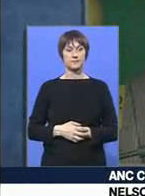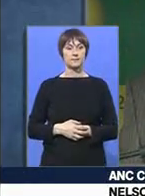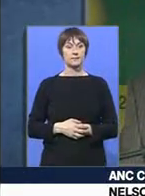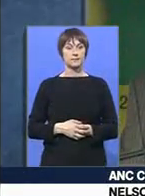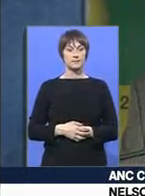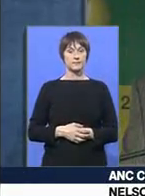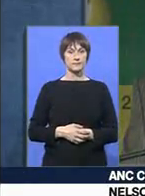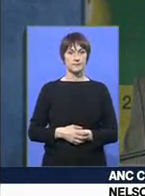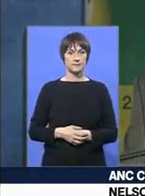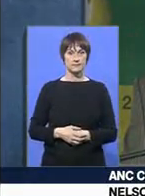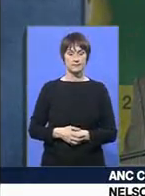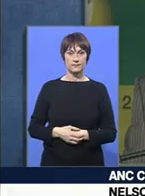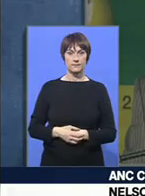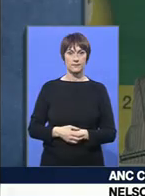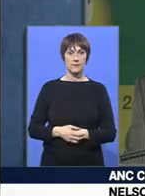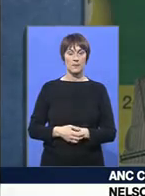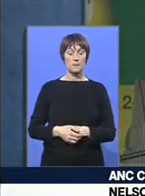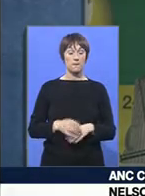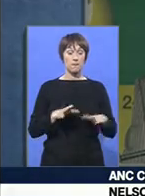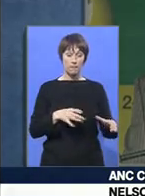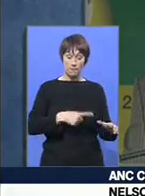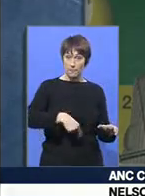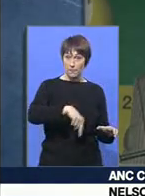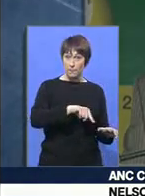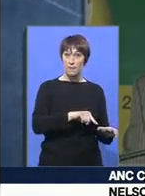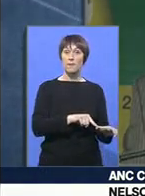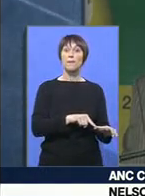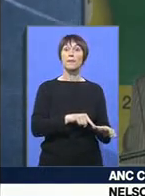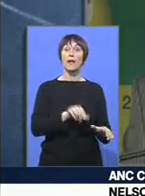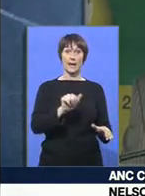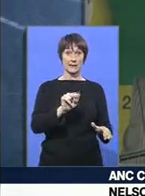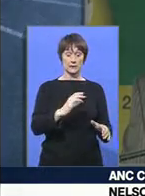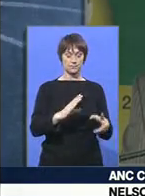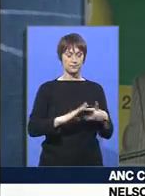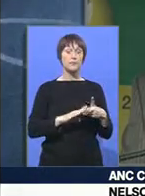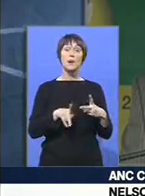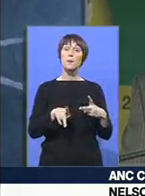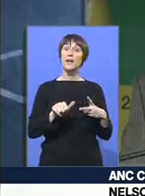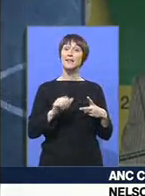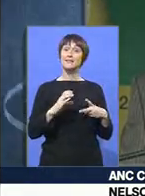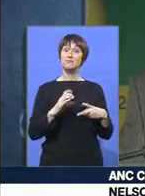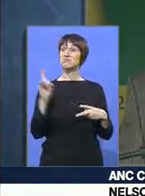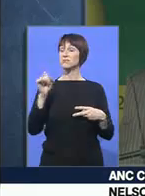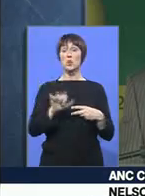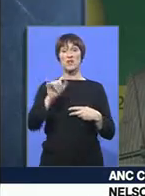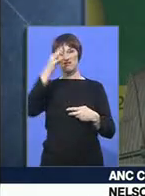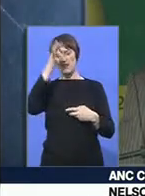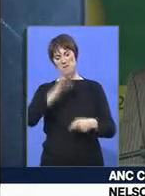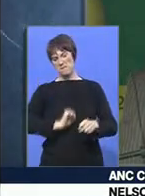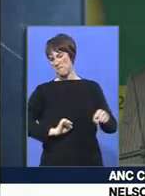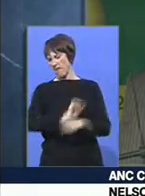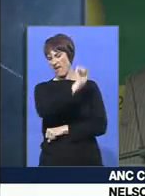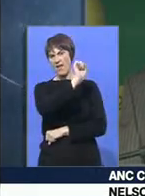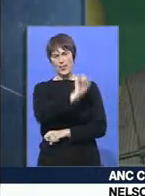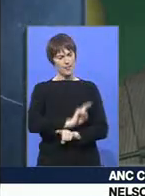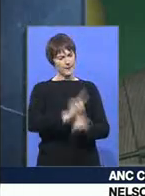The ANC and the PAC were banned on the 31st of March,